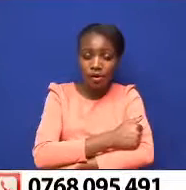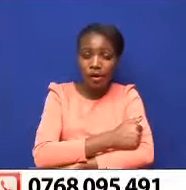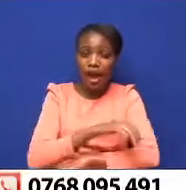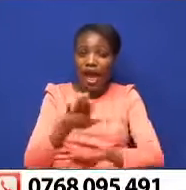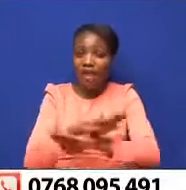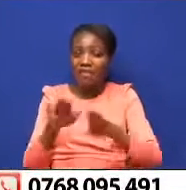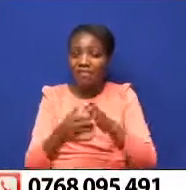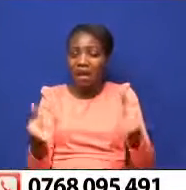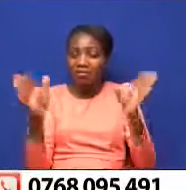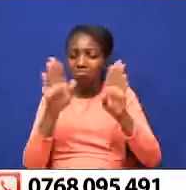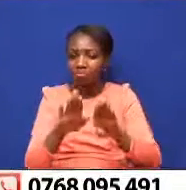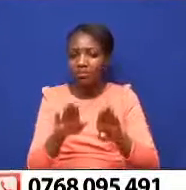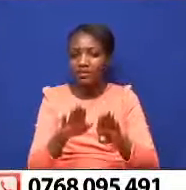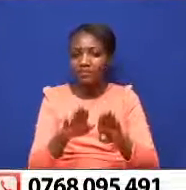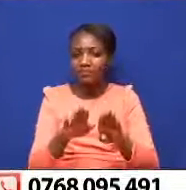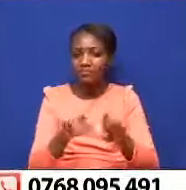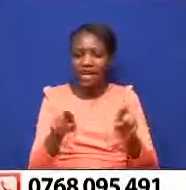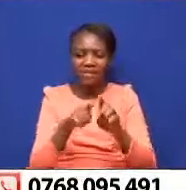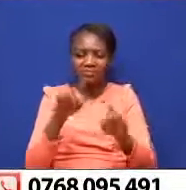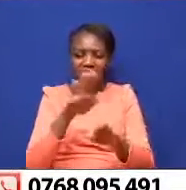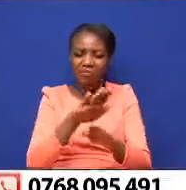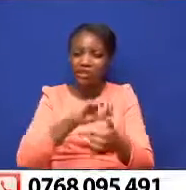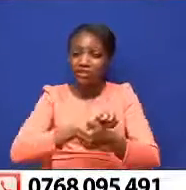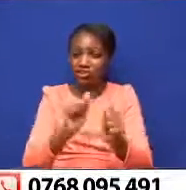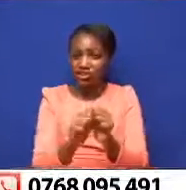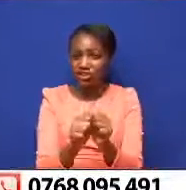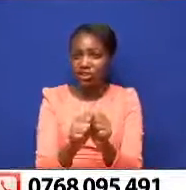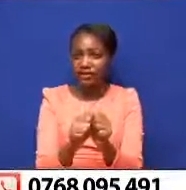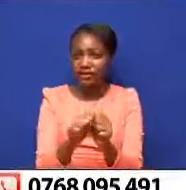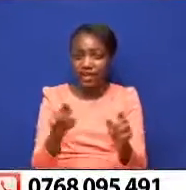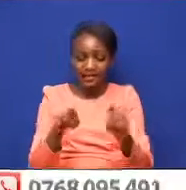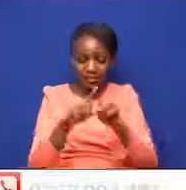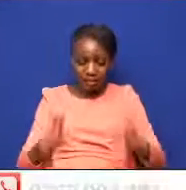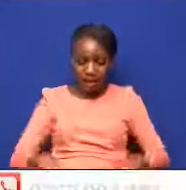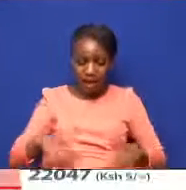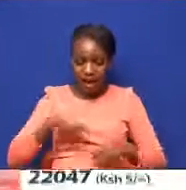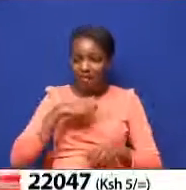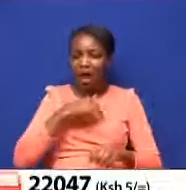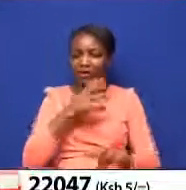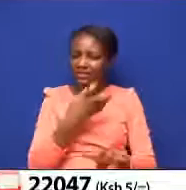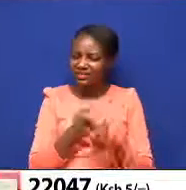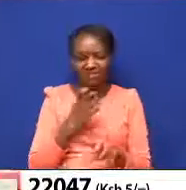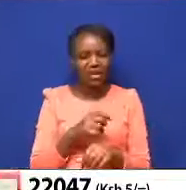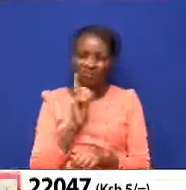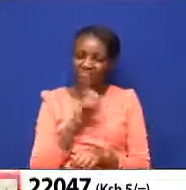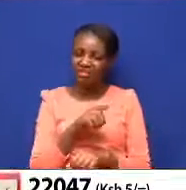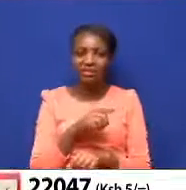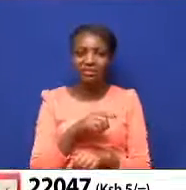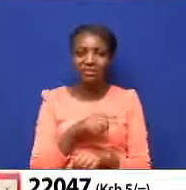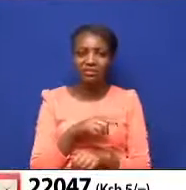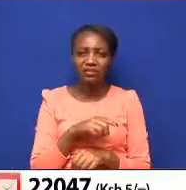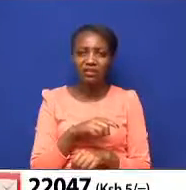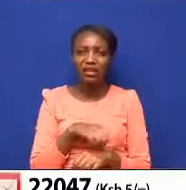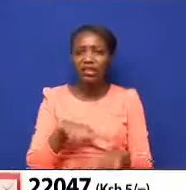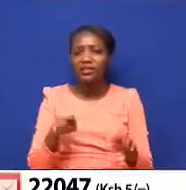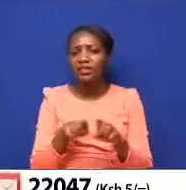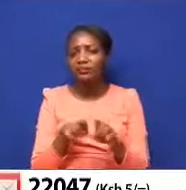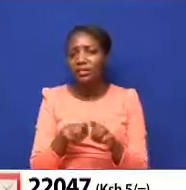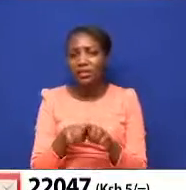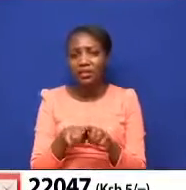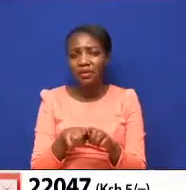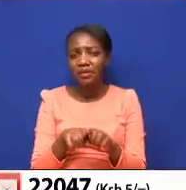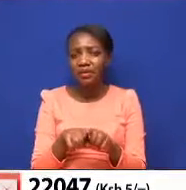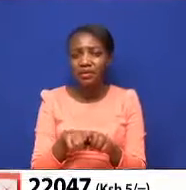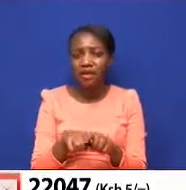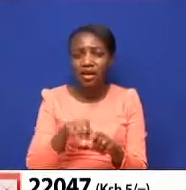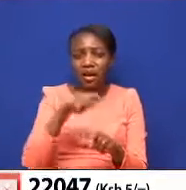everything change. Our life become hard. We can't survive. There is no way we can survive.